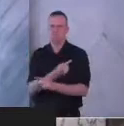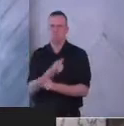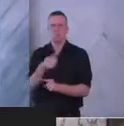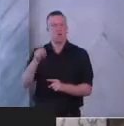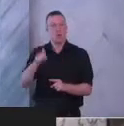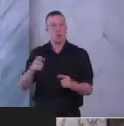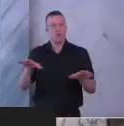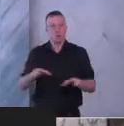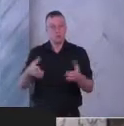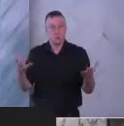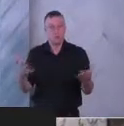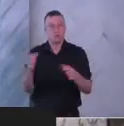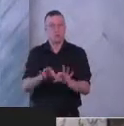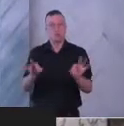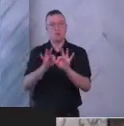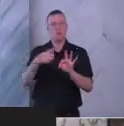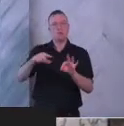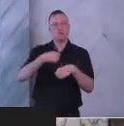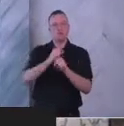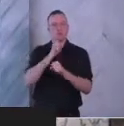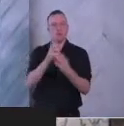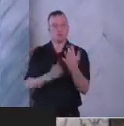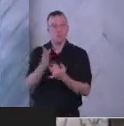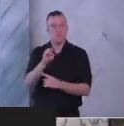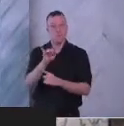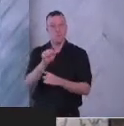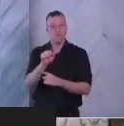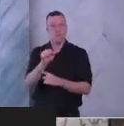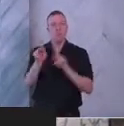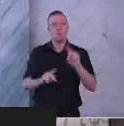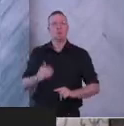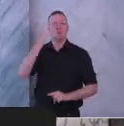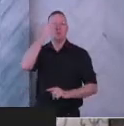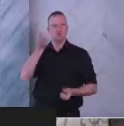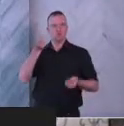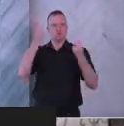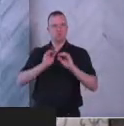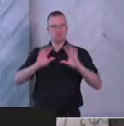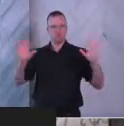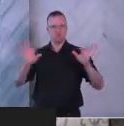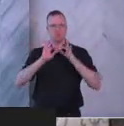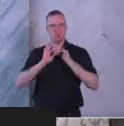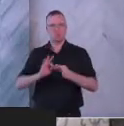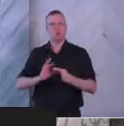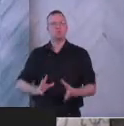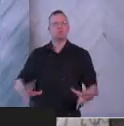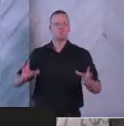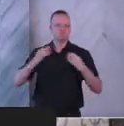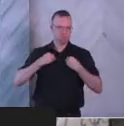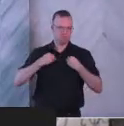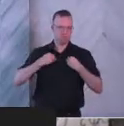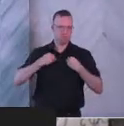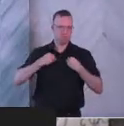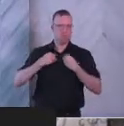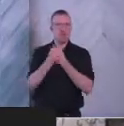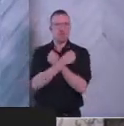is to ensure that people through the media are well educated in terms of being acceptance and